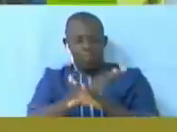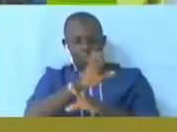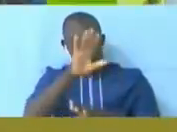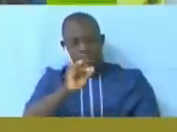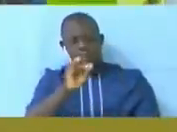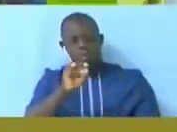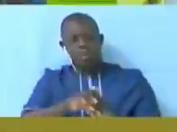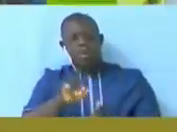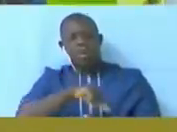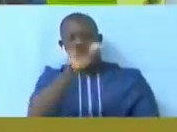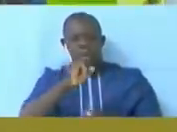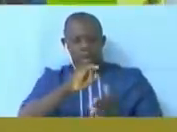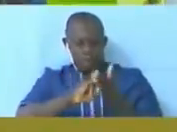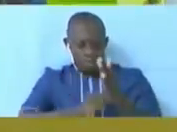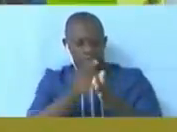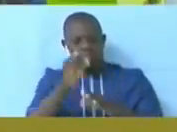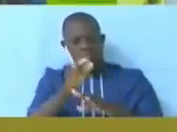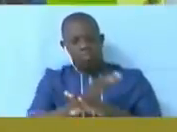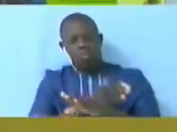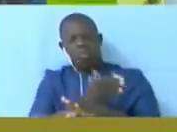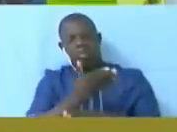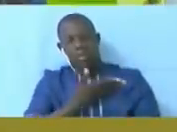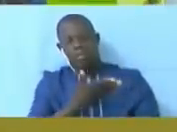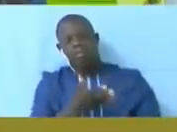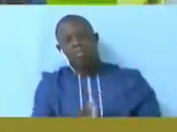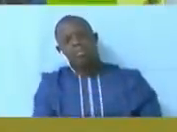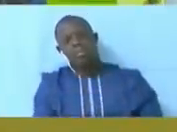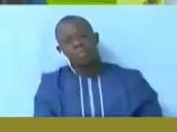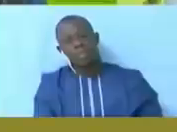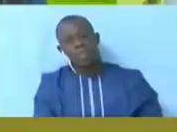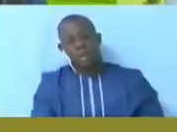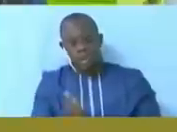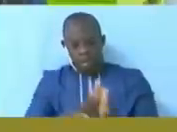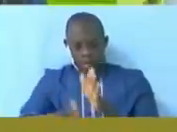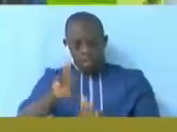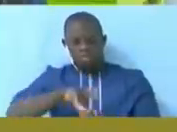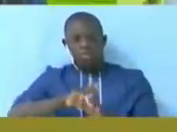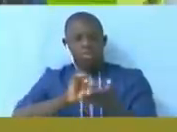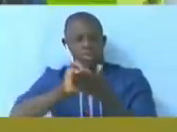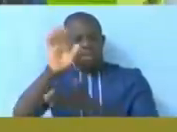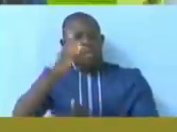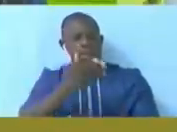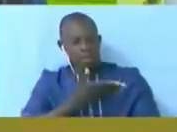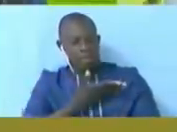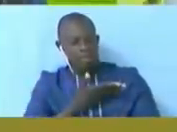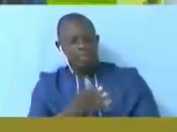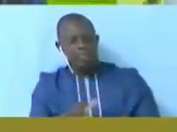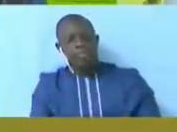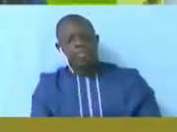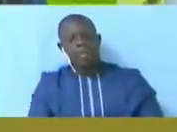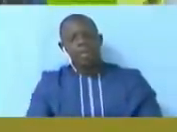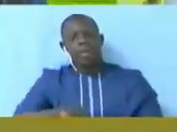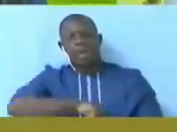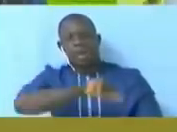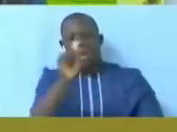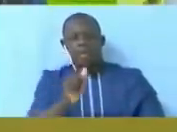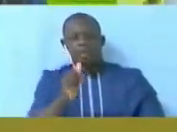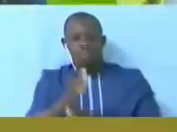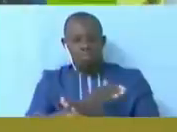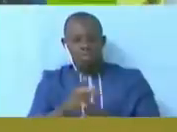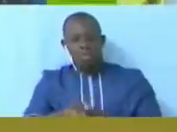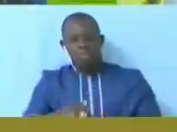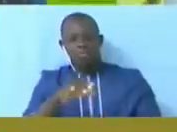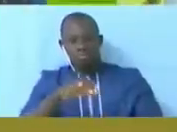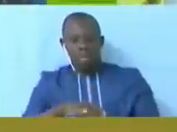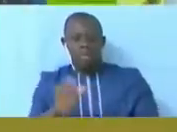la ko kiskisi. And they were investigated. Inata ne wol mul kiskisi. Report was issued. Inata na report o di. And they were charged and taken